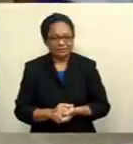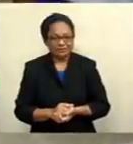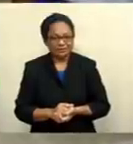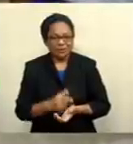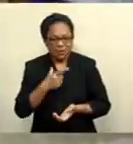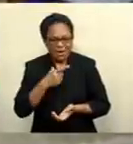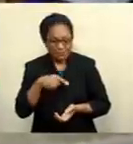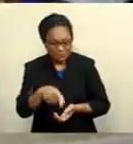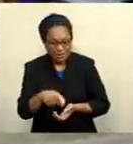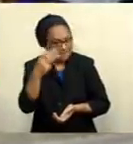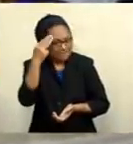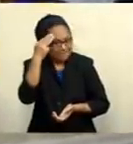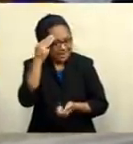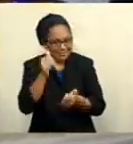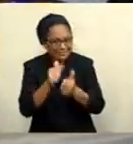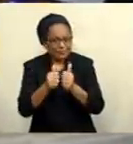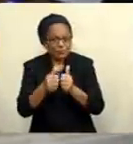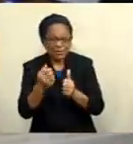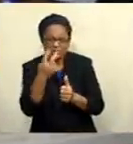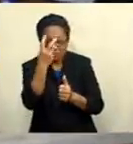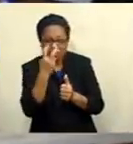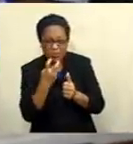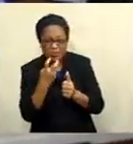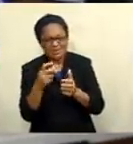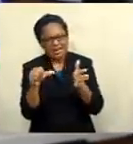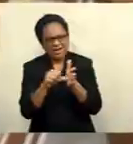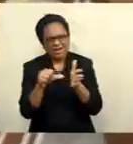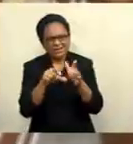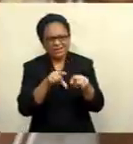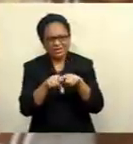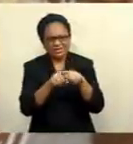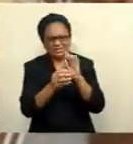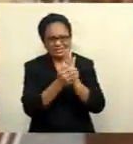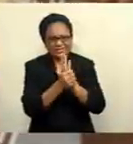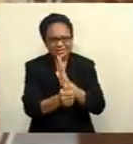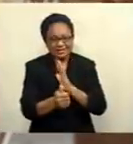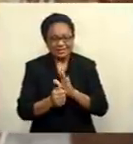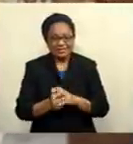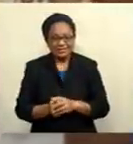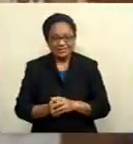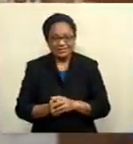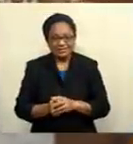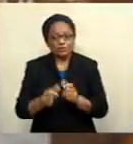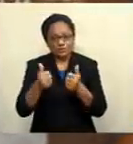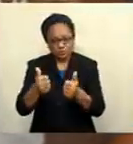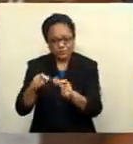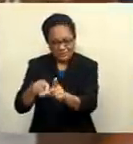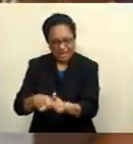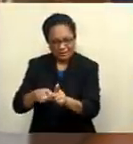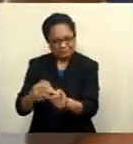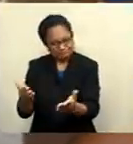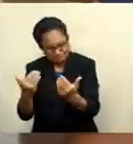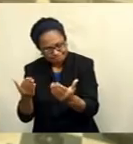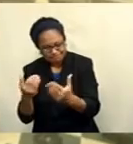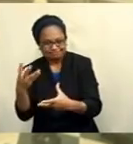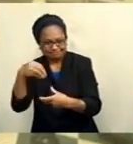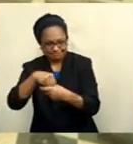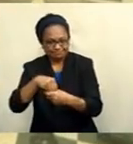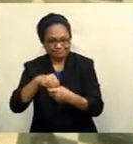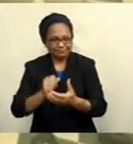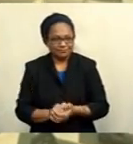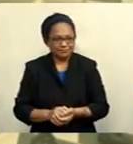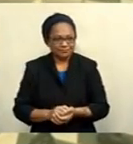It gets a bit tougher as you get older. So that's one thing that's working in favor for our younger players.